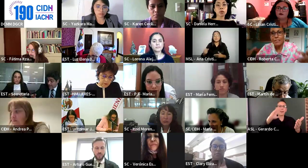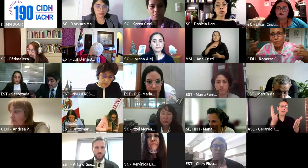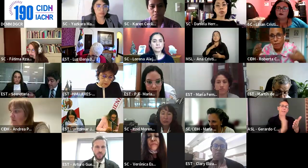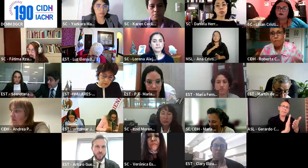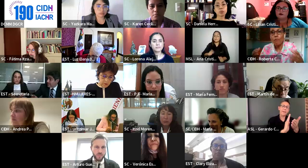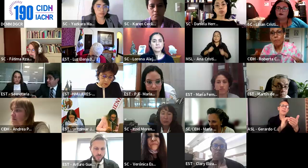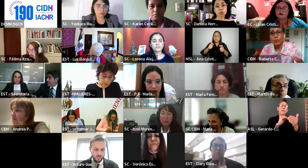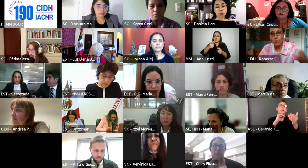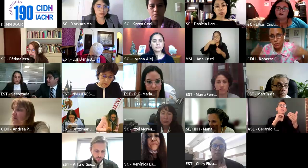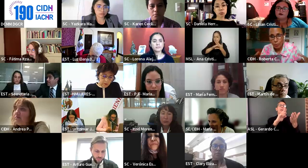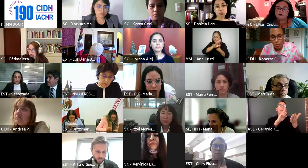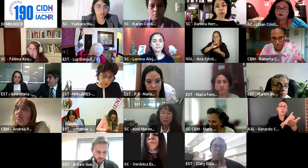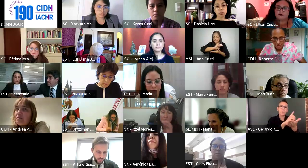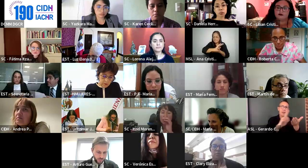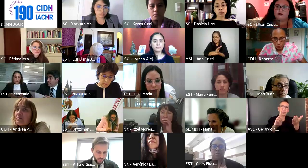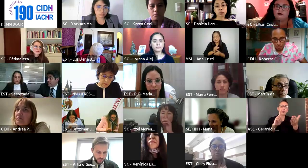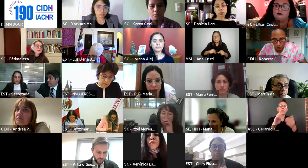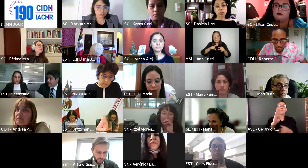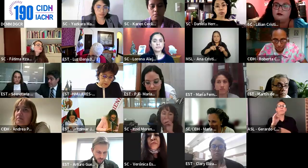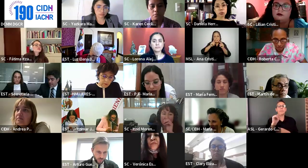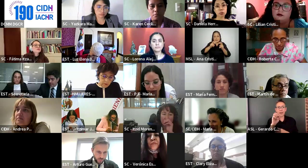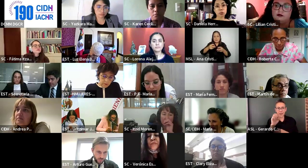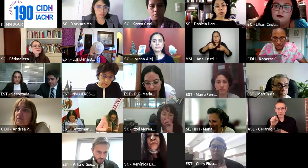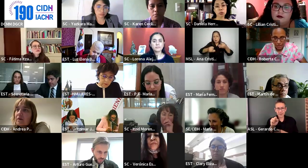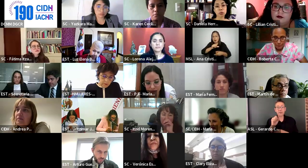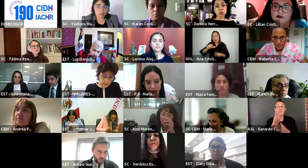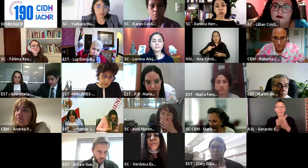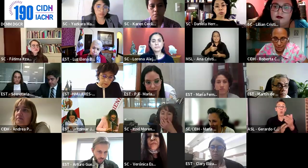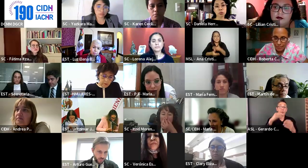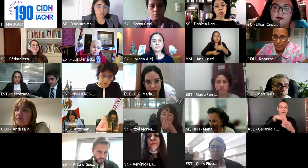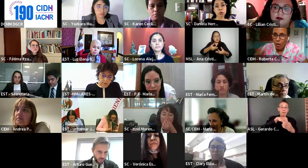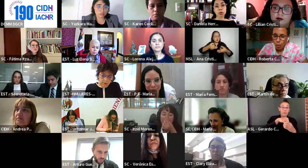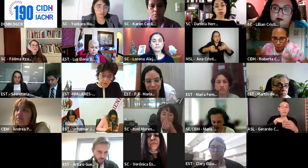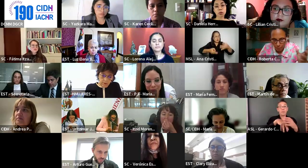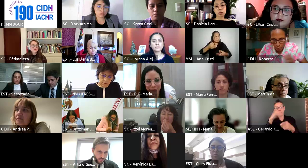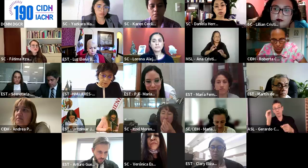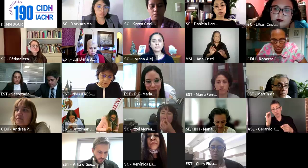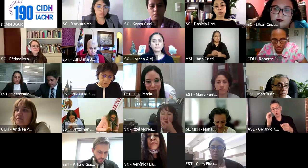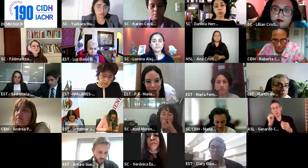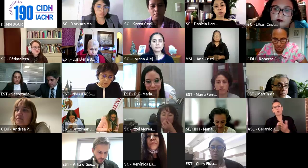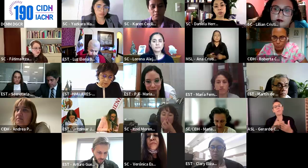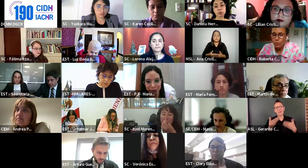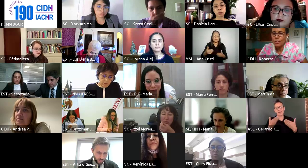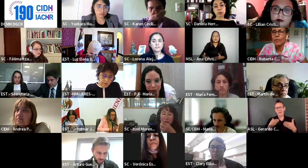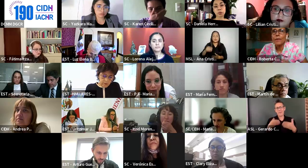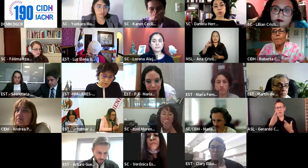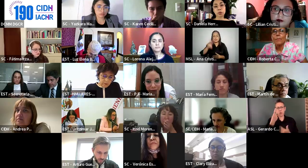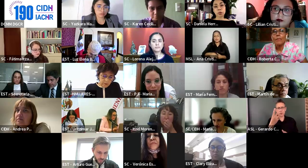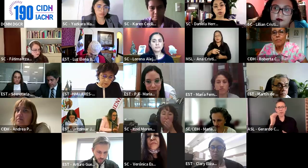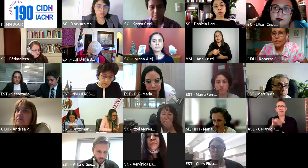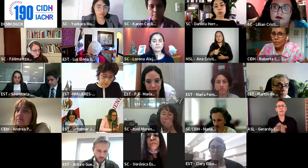implicit bias from judicial processes. So I was really very happy to hear that. And all of the policies that speak to